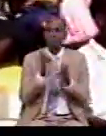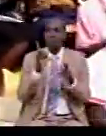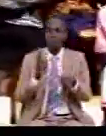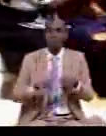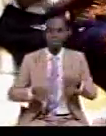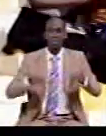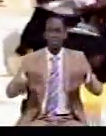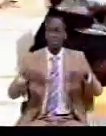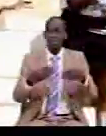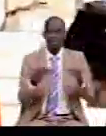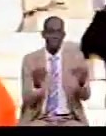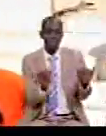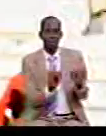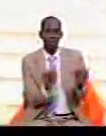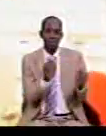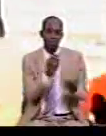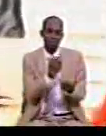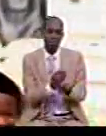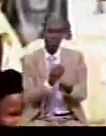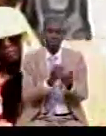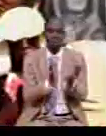God deserves better.